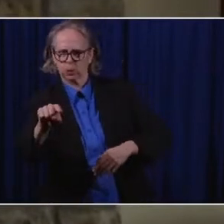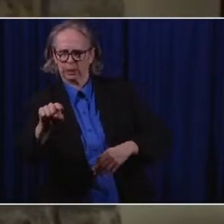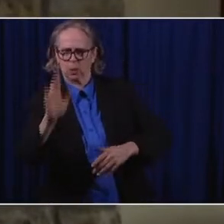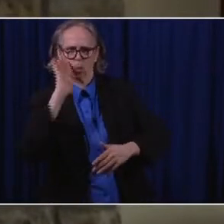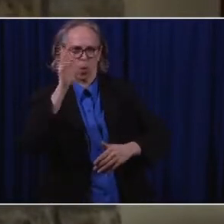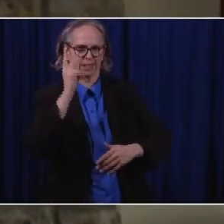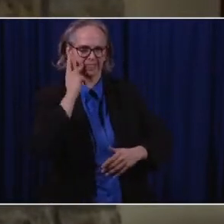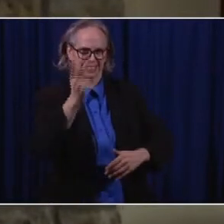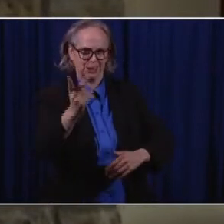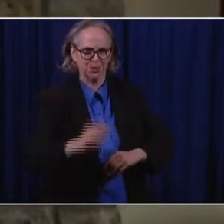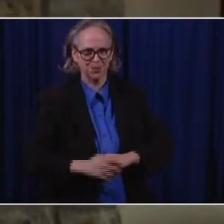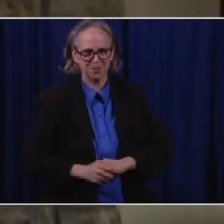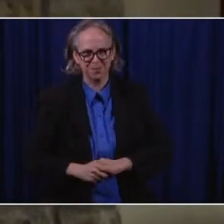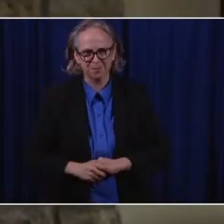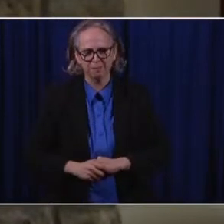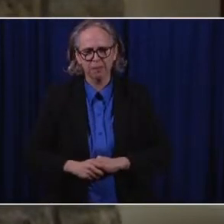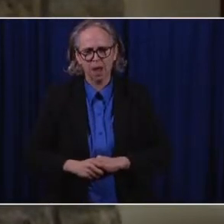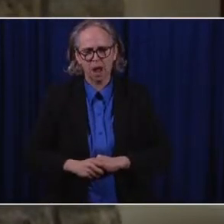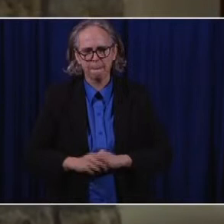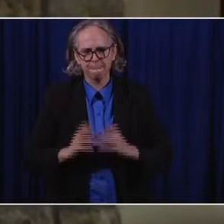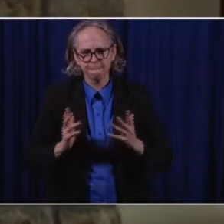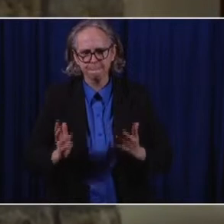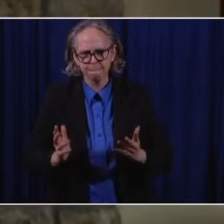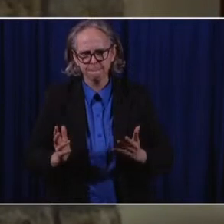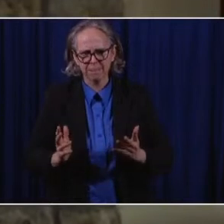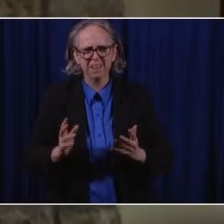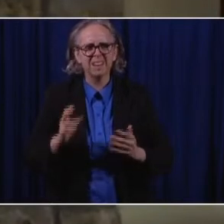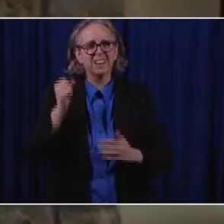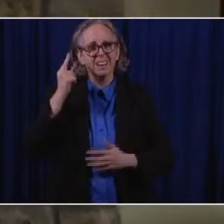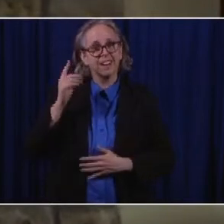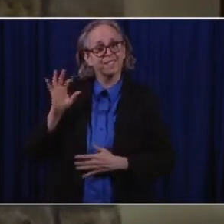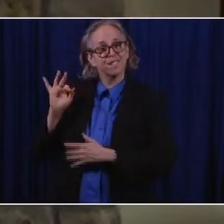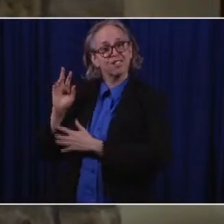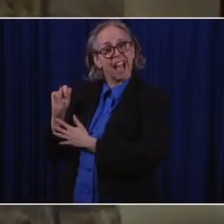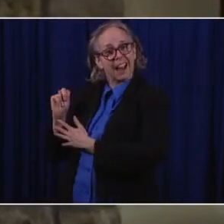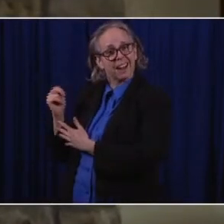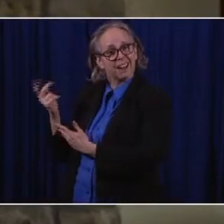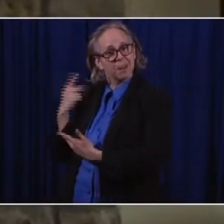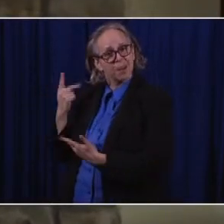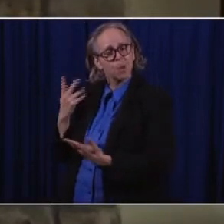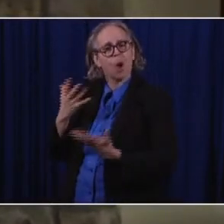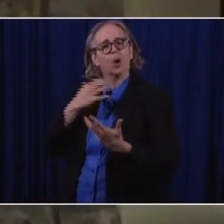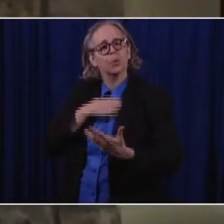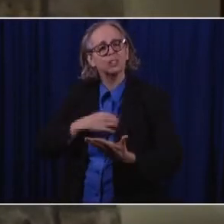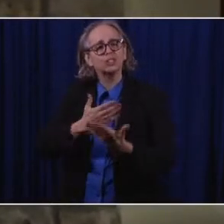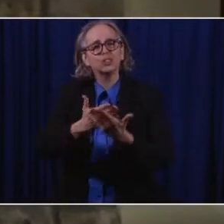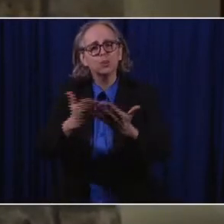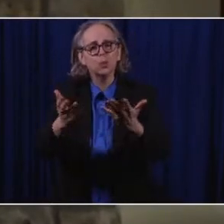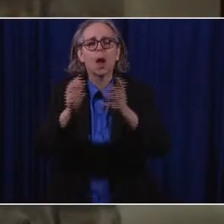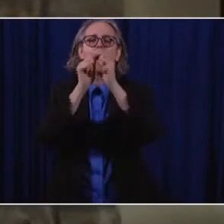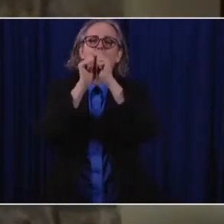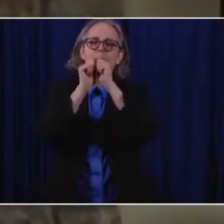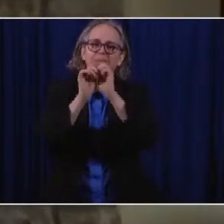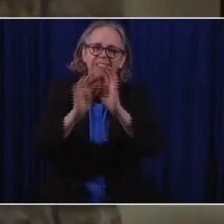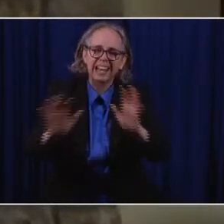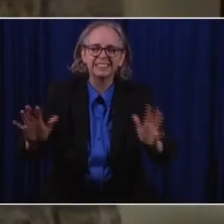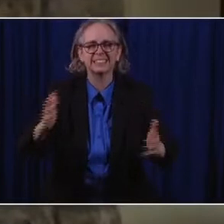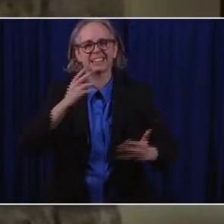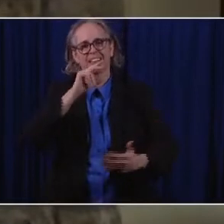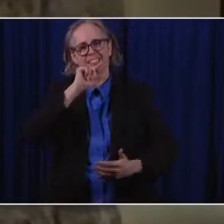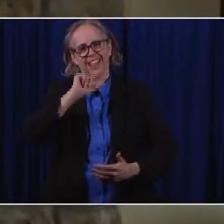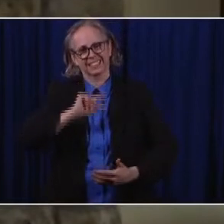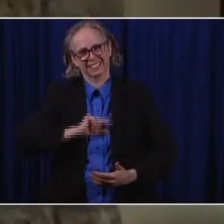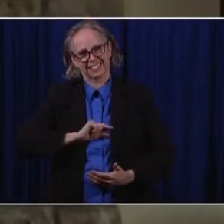in the next few days. But Fran, I want to wish everyone a blessed Thanksgiving.